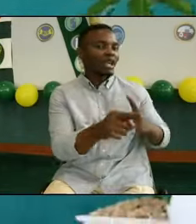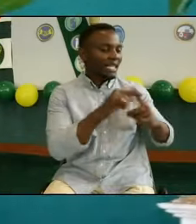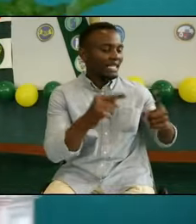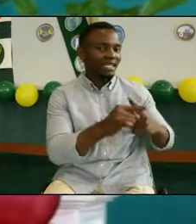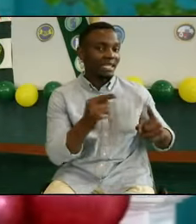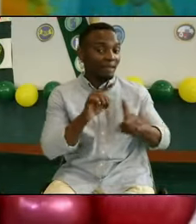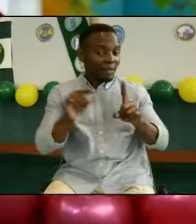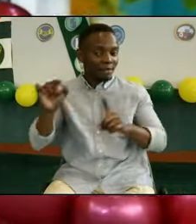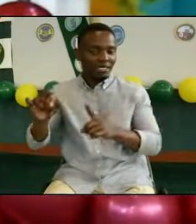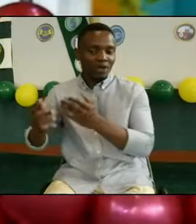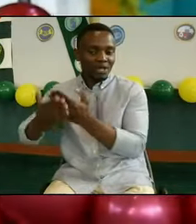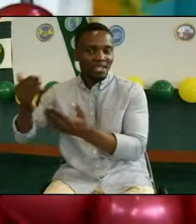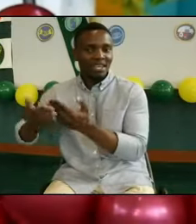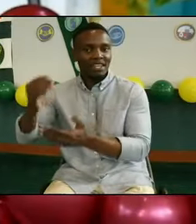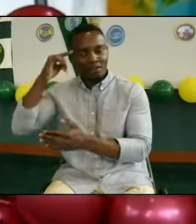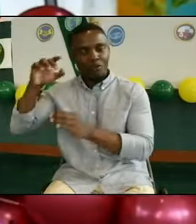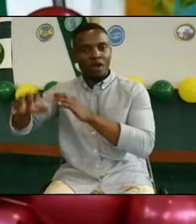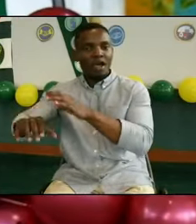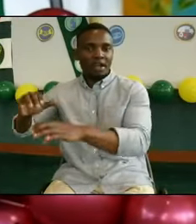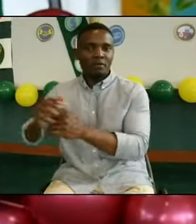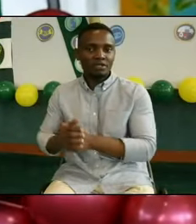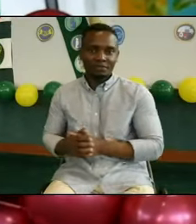But this one gave the animal he had milk.